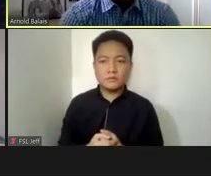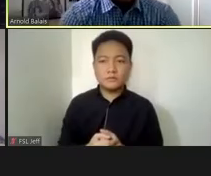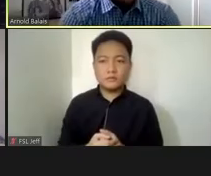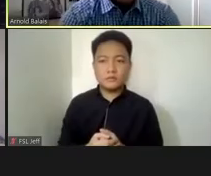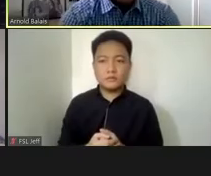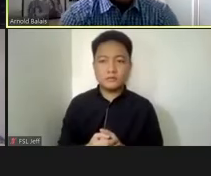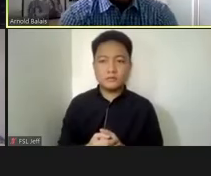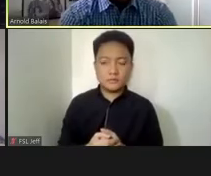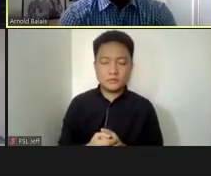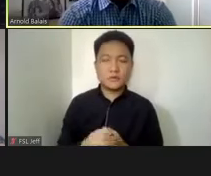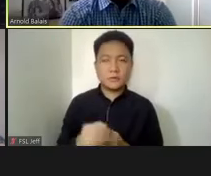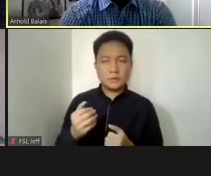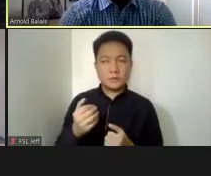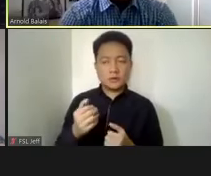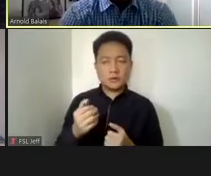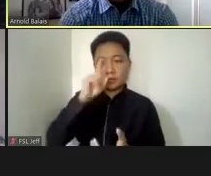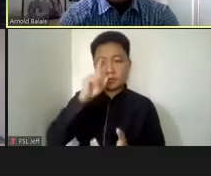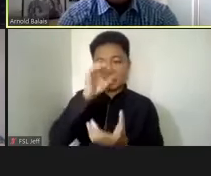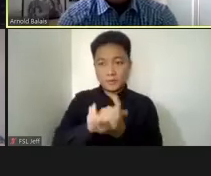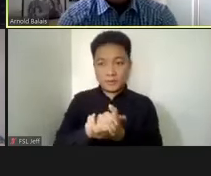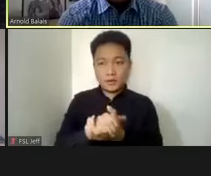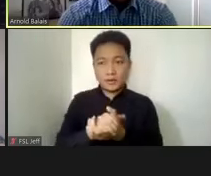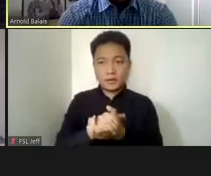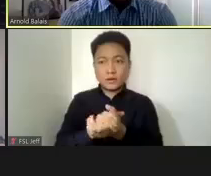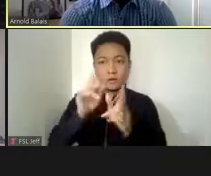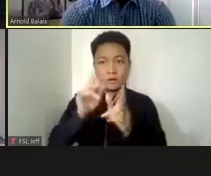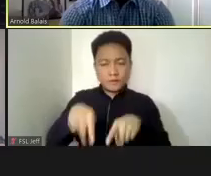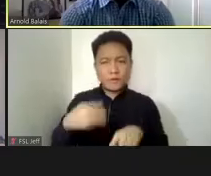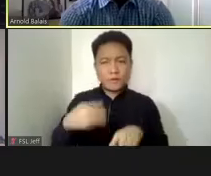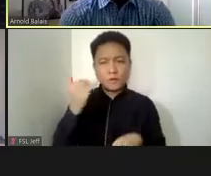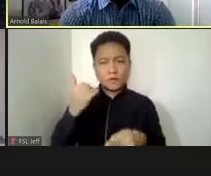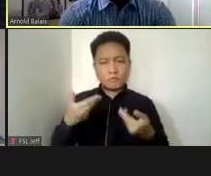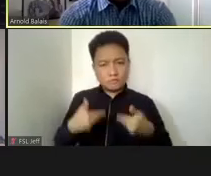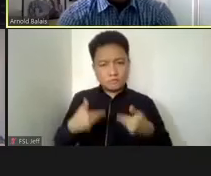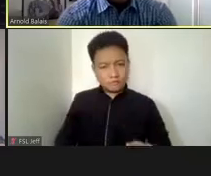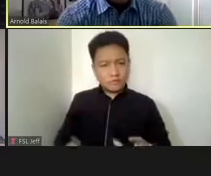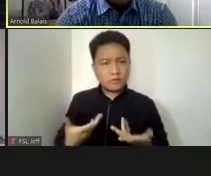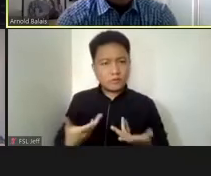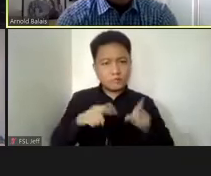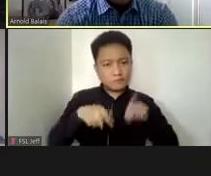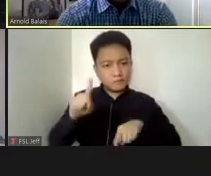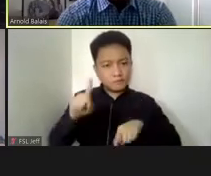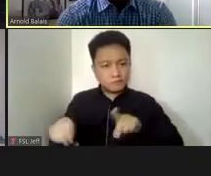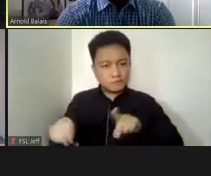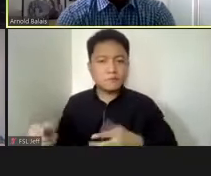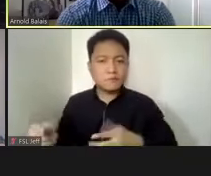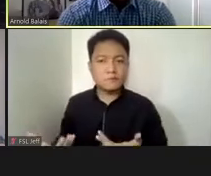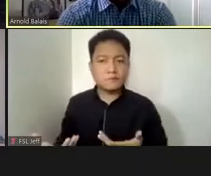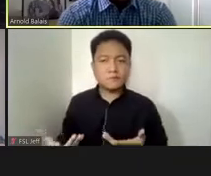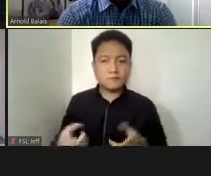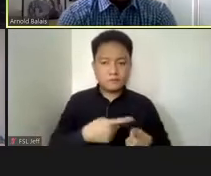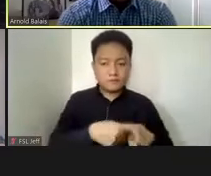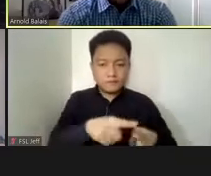ina-address, no, para sa mga kababayan natin na nangangailangan ng inspirasyon, especially ngayon na nasa gitna tayo ng pandemic.